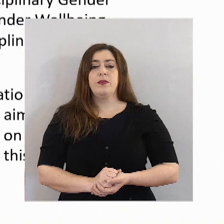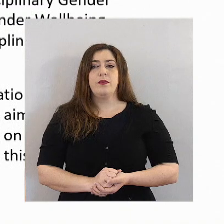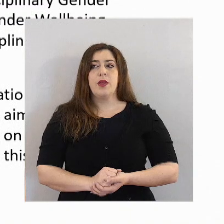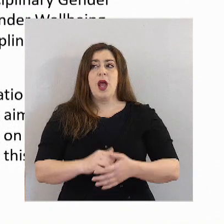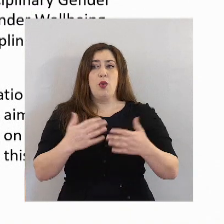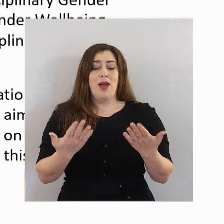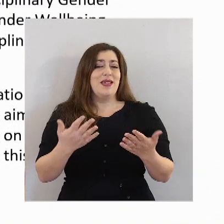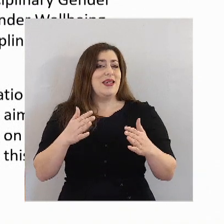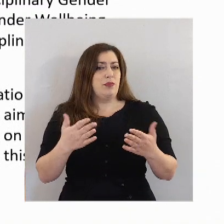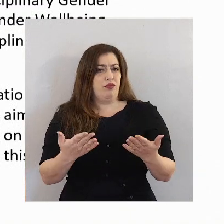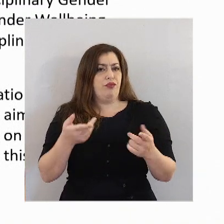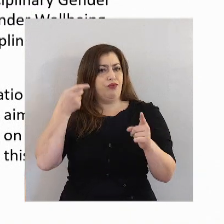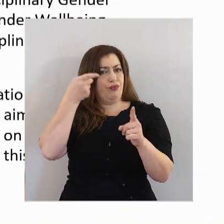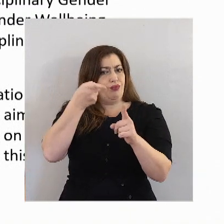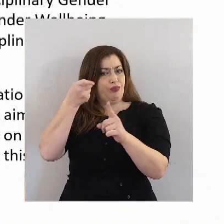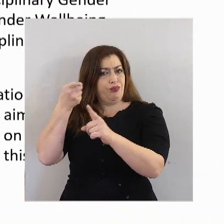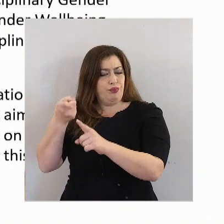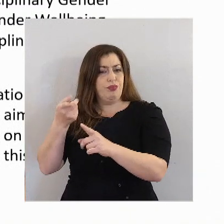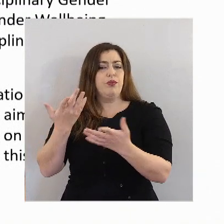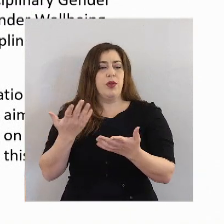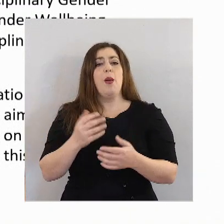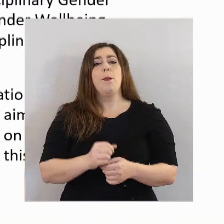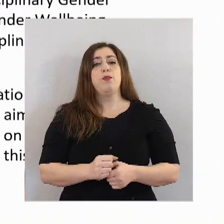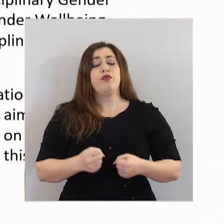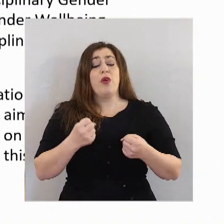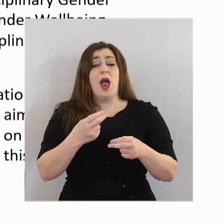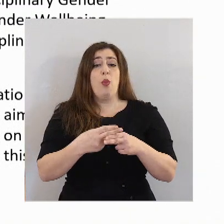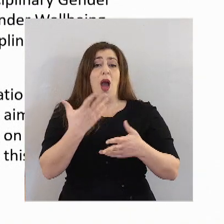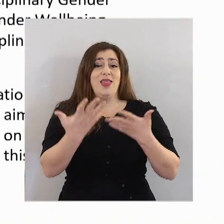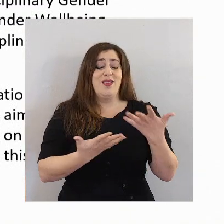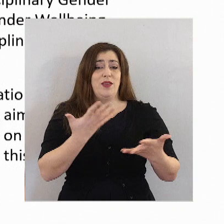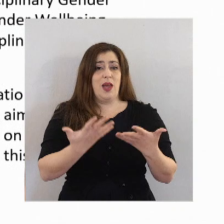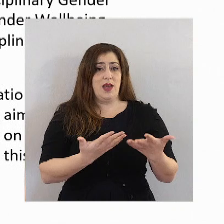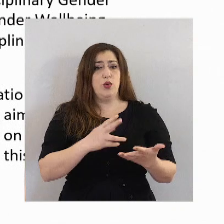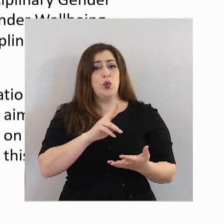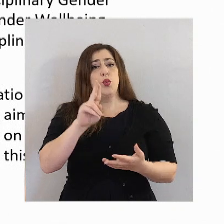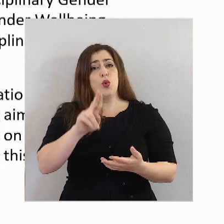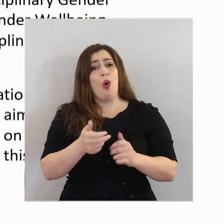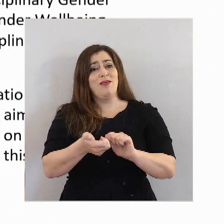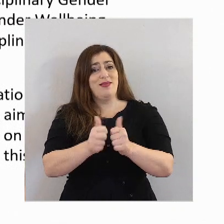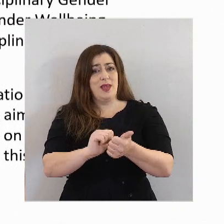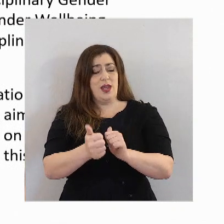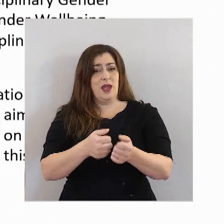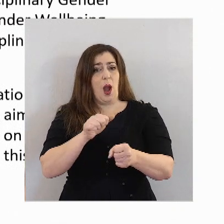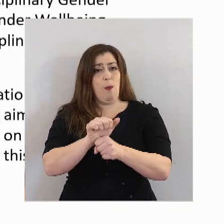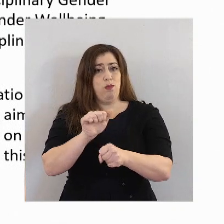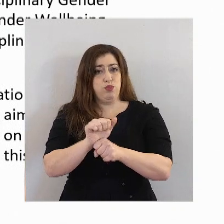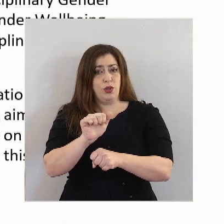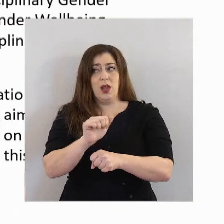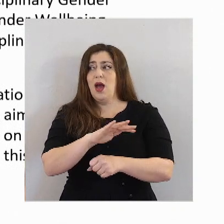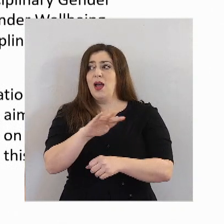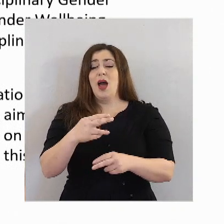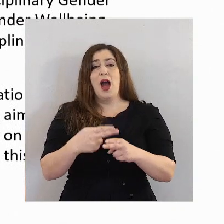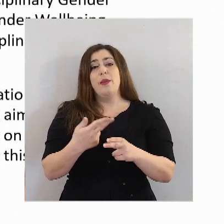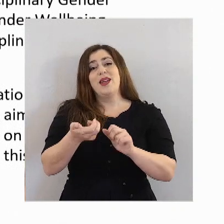of initiatives, and the initial targets set were the training of 60 management staff and practice nurses involved in